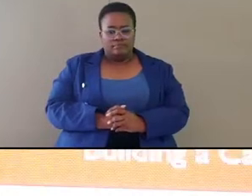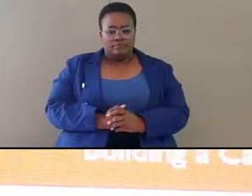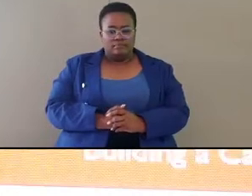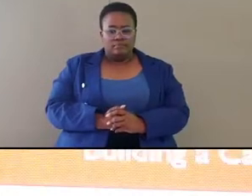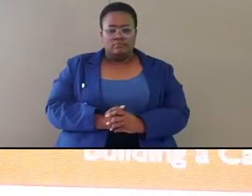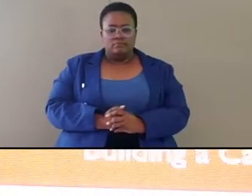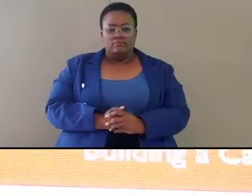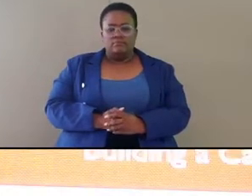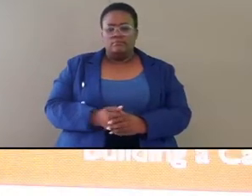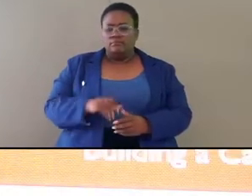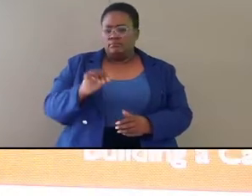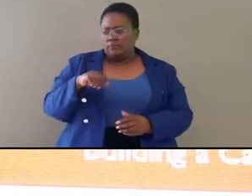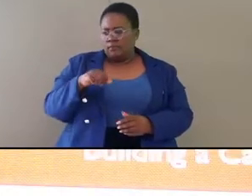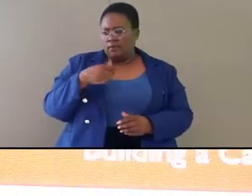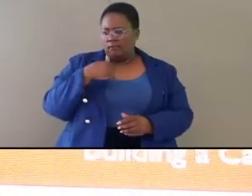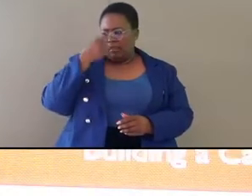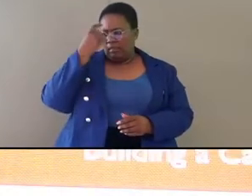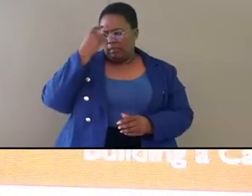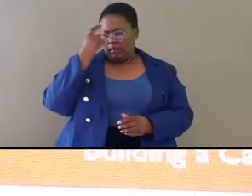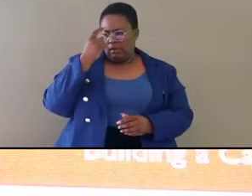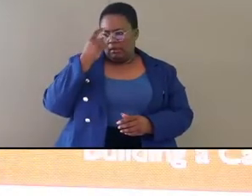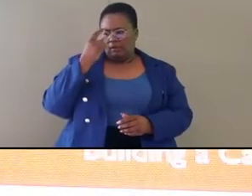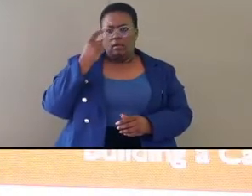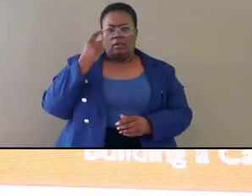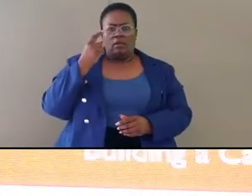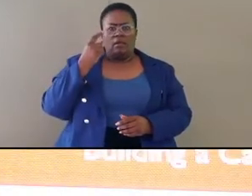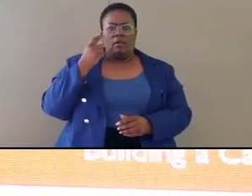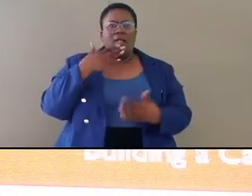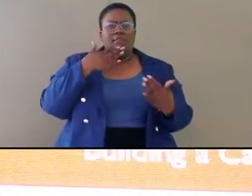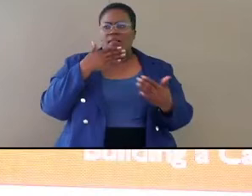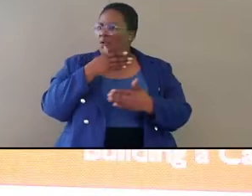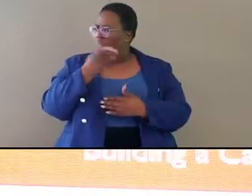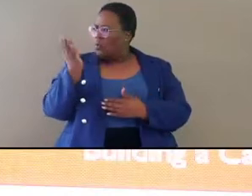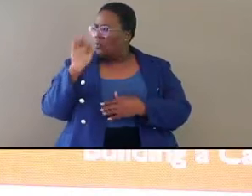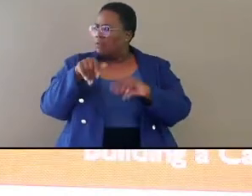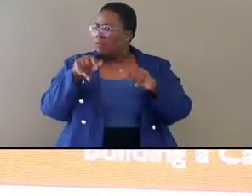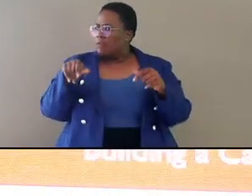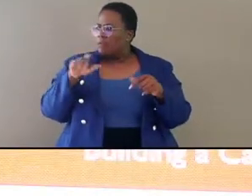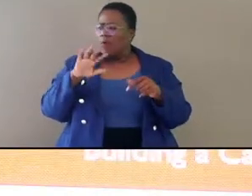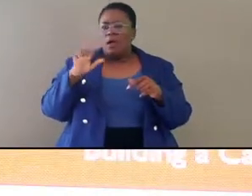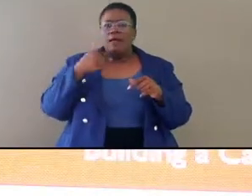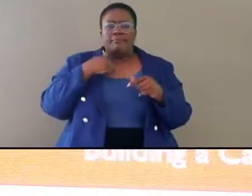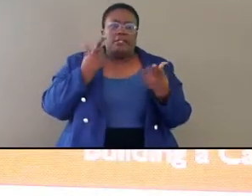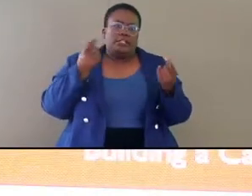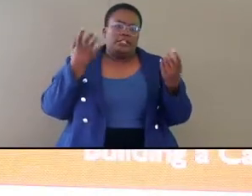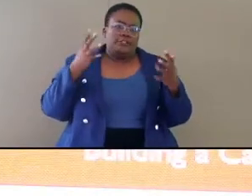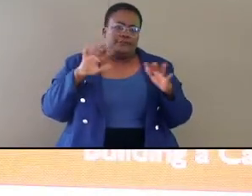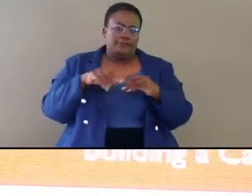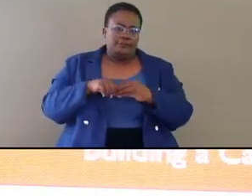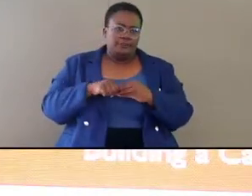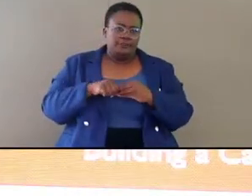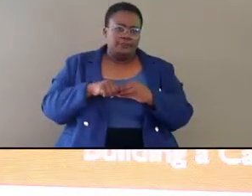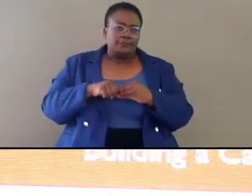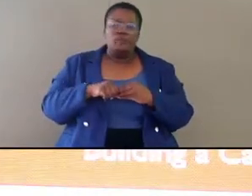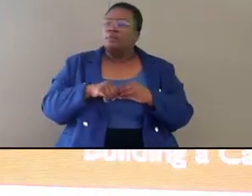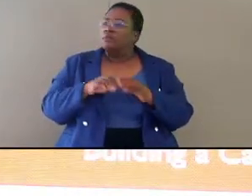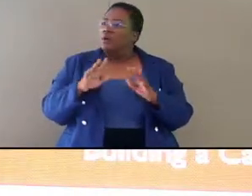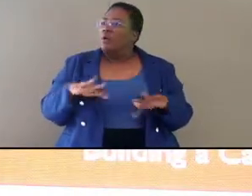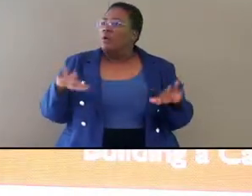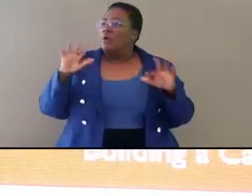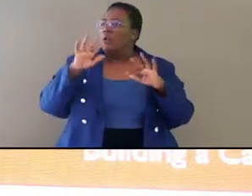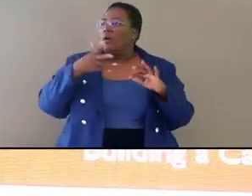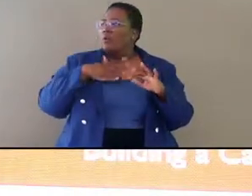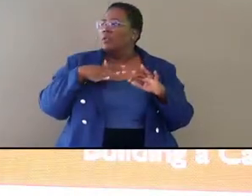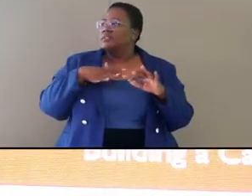yeah, I think I, no, no, I didn't thank all of the people I did. I actually did, but all, all, I want to